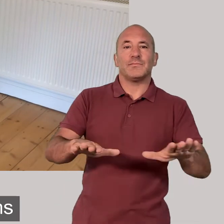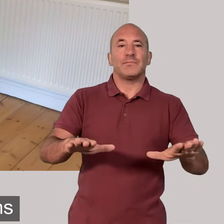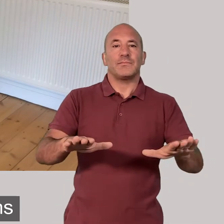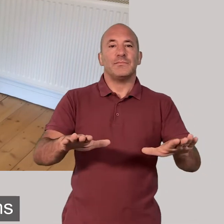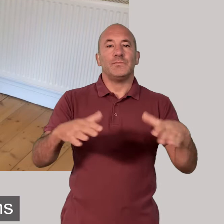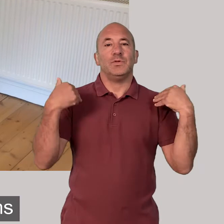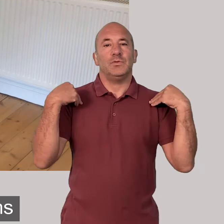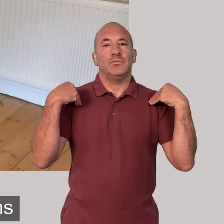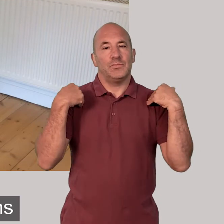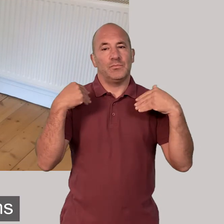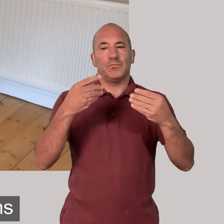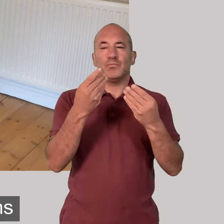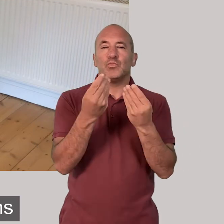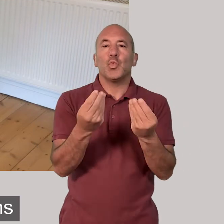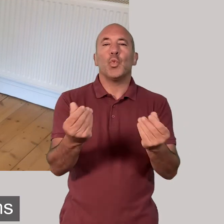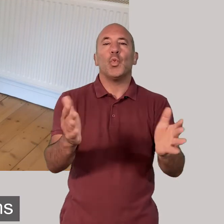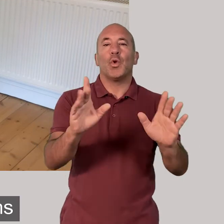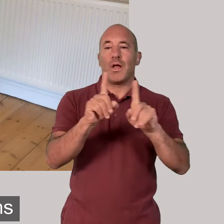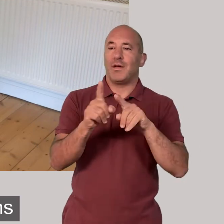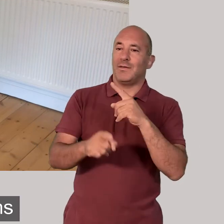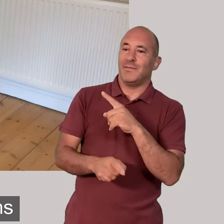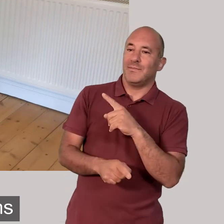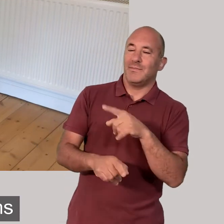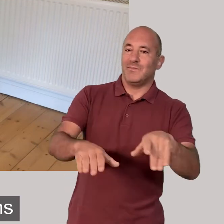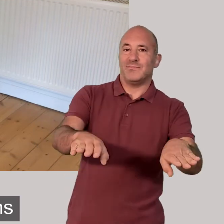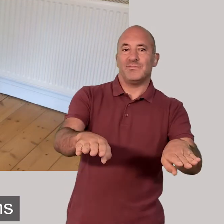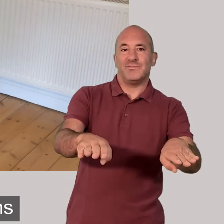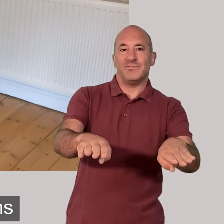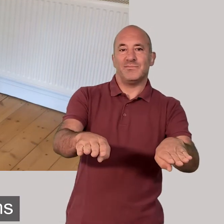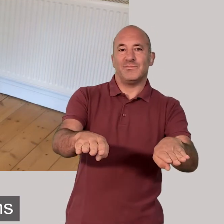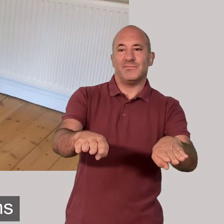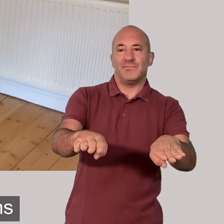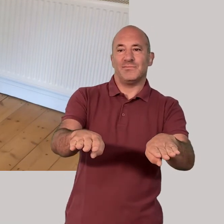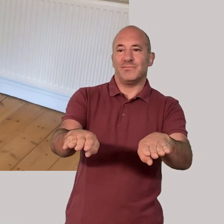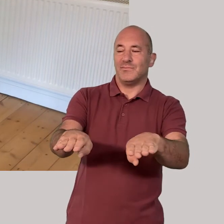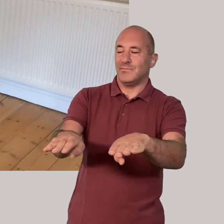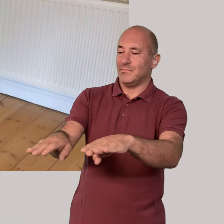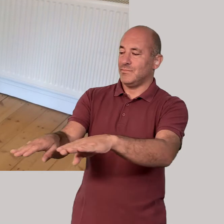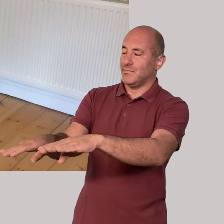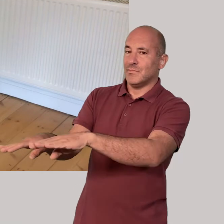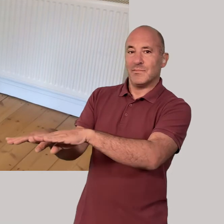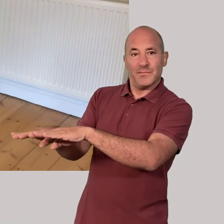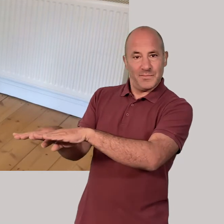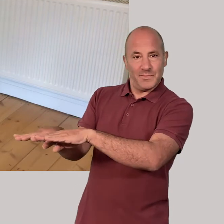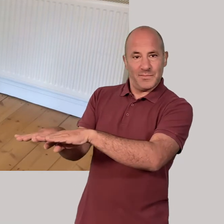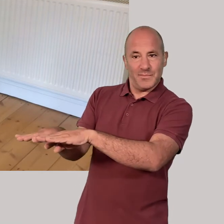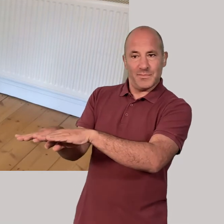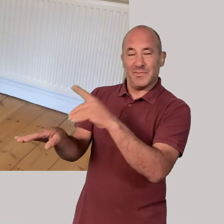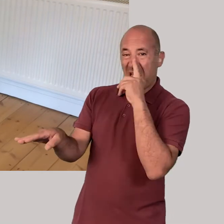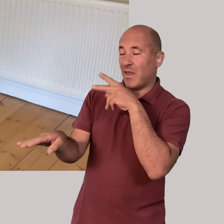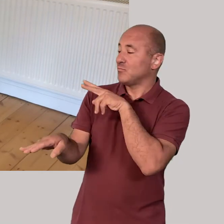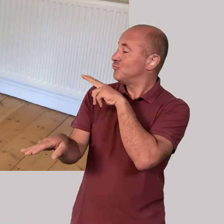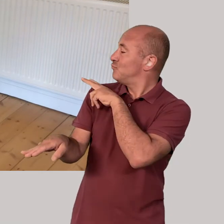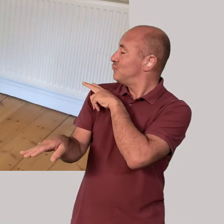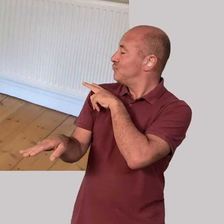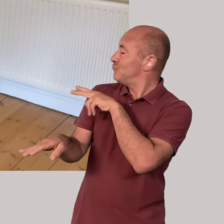so smoothly, but with your relaxed shoulders, take both arms over to one side. And you could look